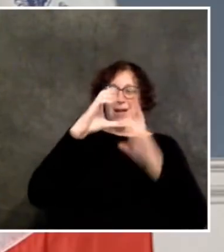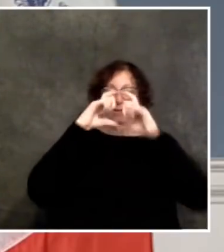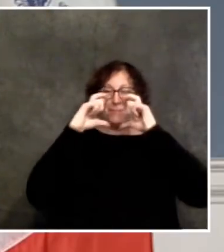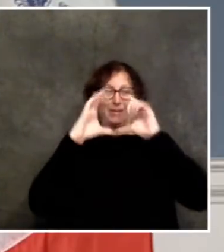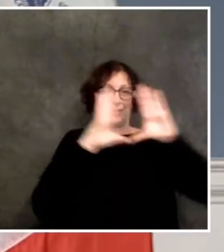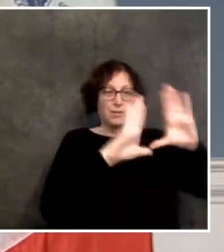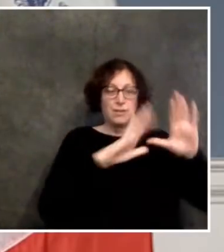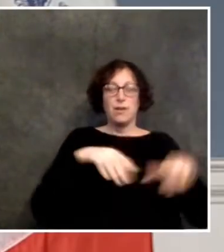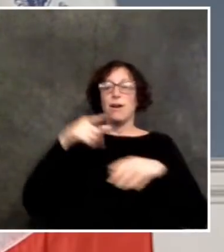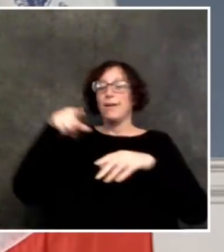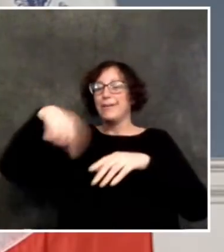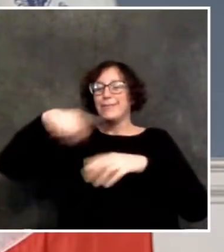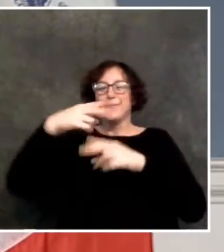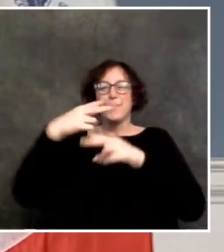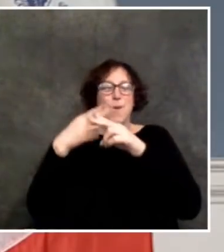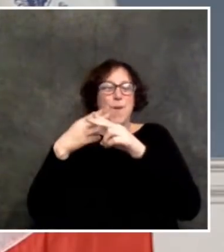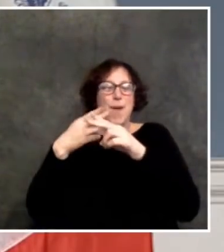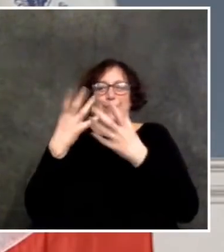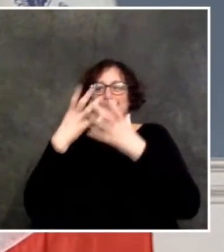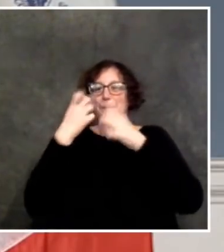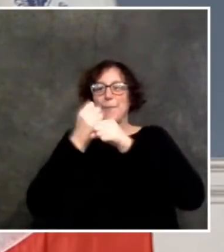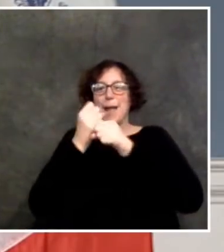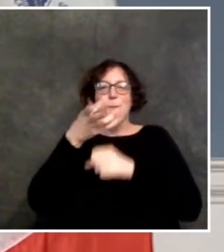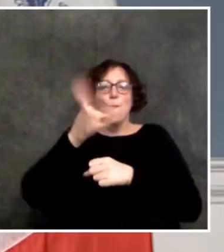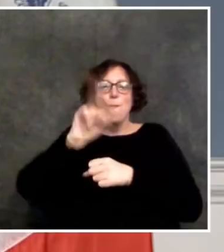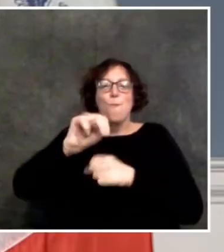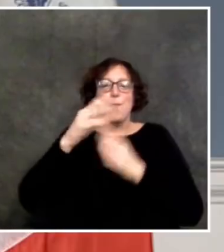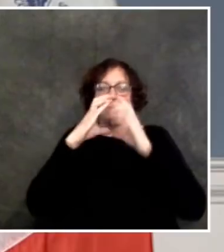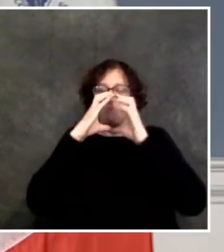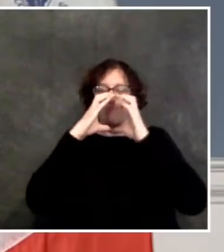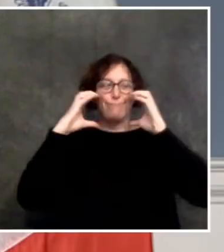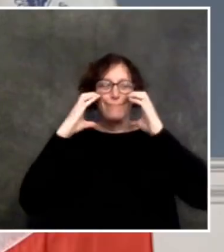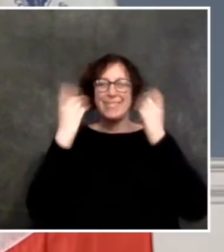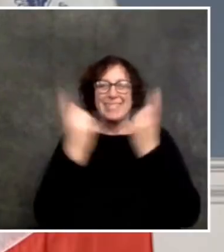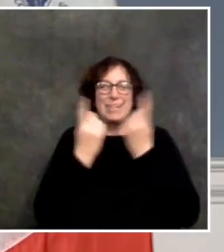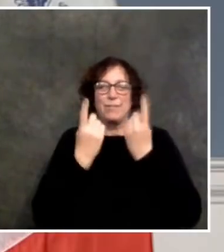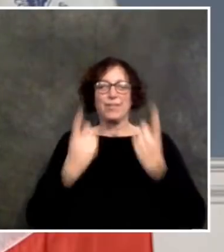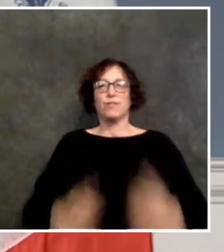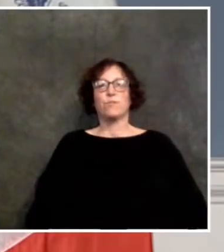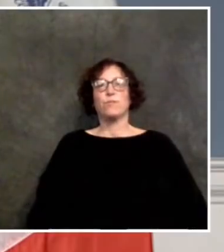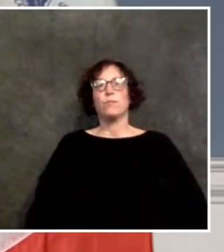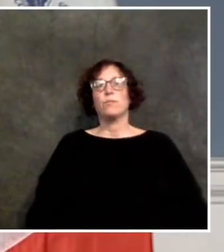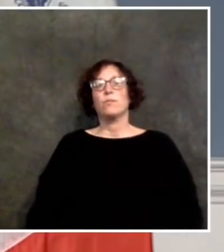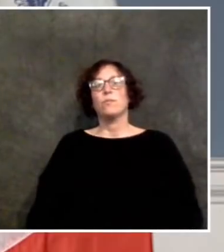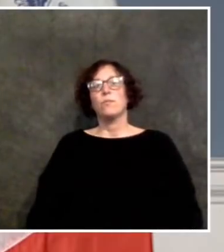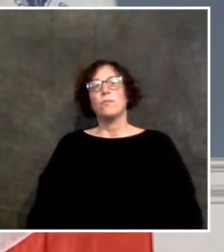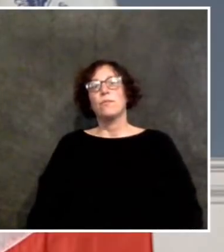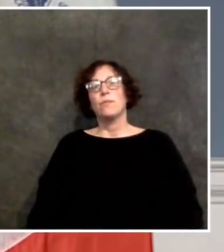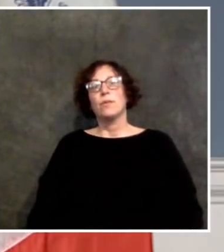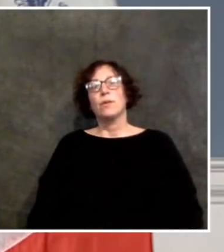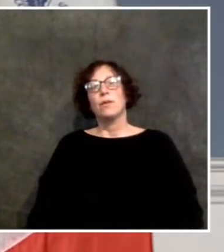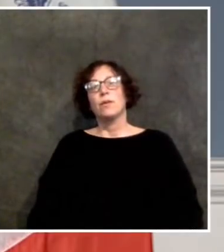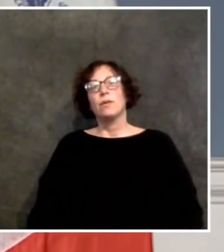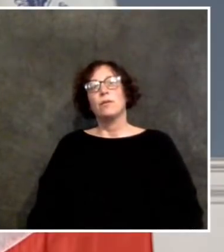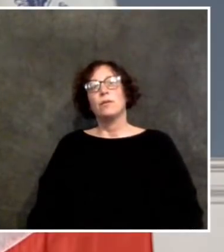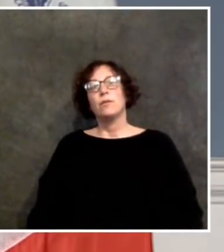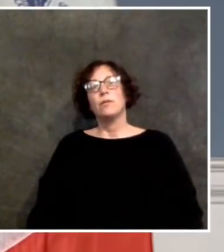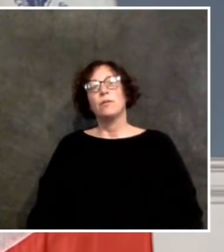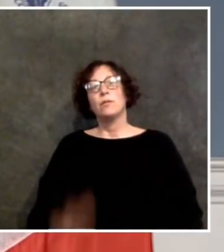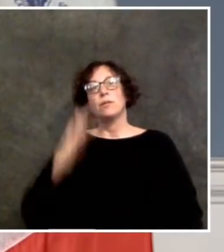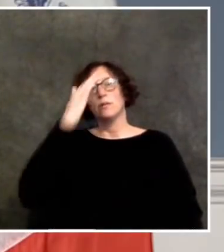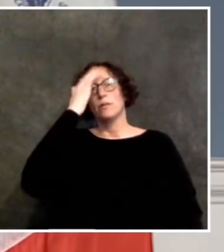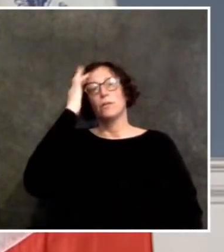Jeff, I don't know how to say it more clearly than this. We have said from the beginning, and anyone who's honest has said from the beginning, we're dealing with a disease